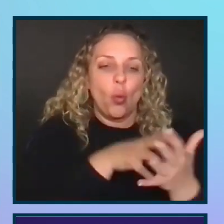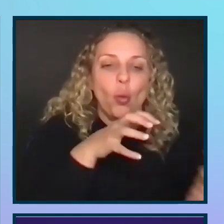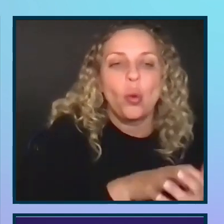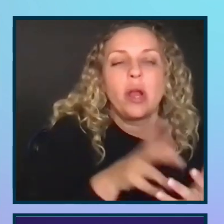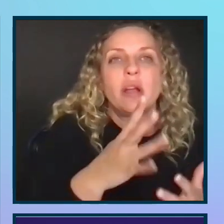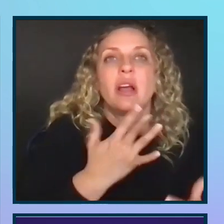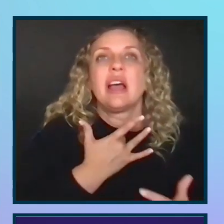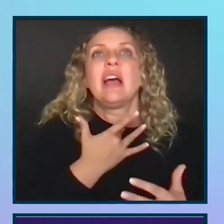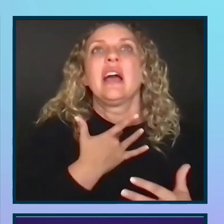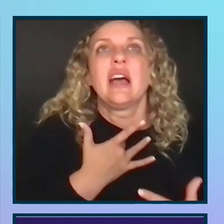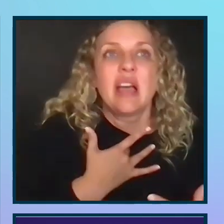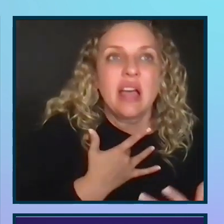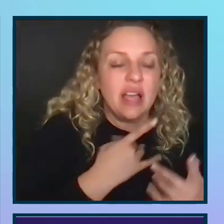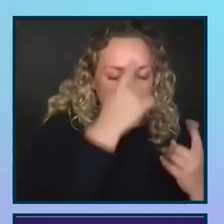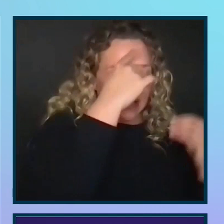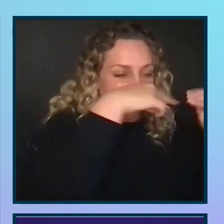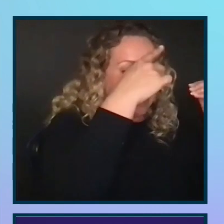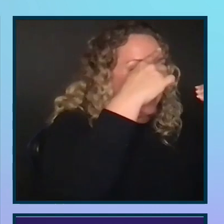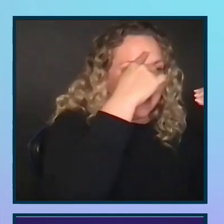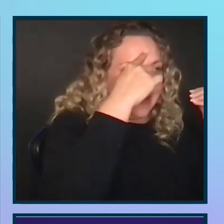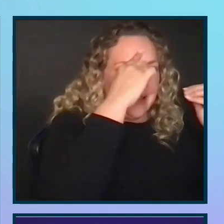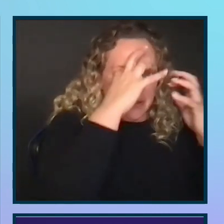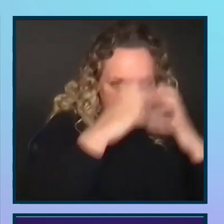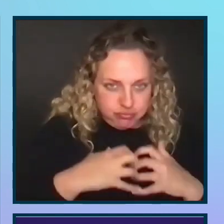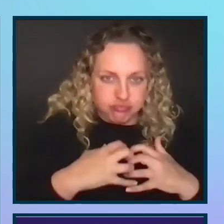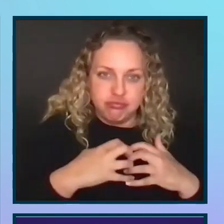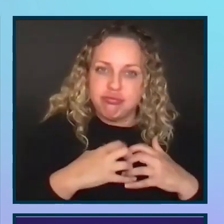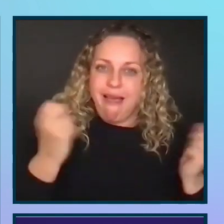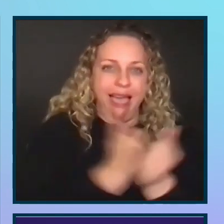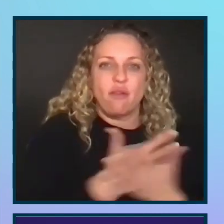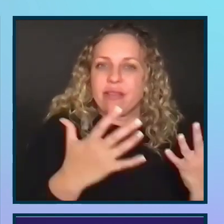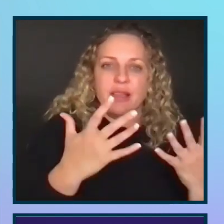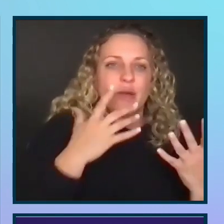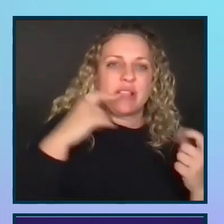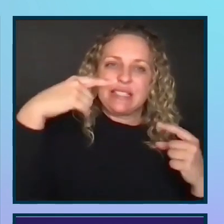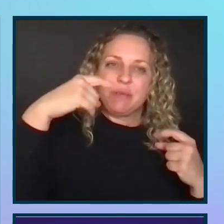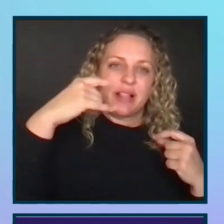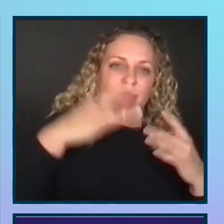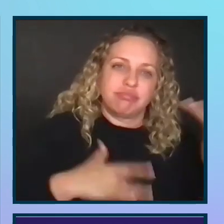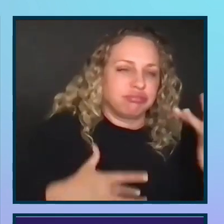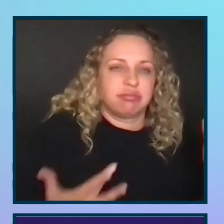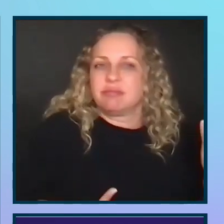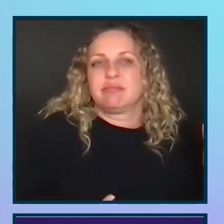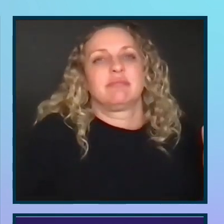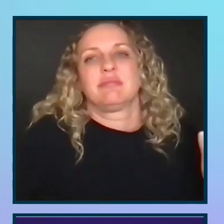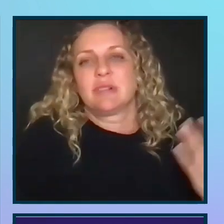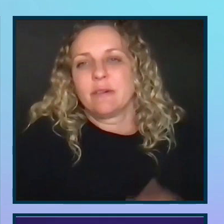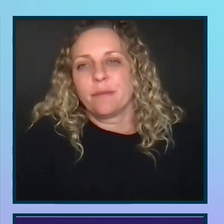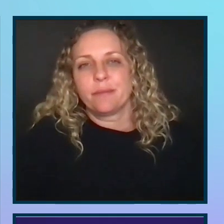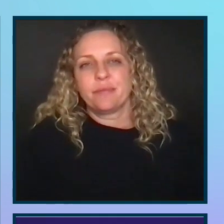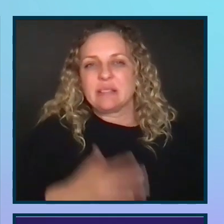evaluate information, and decide what you're going to say next on the fly with mental room to spare. And